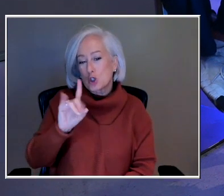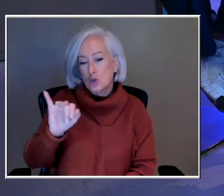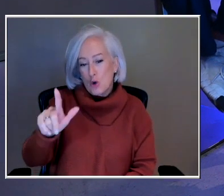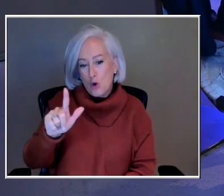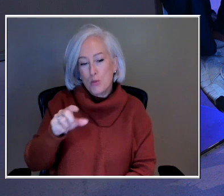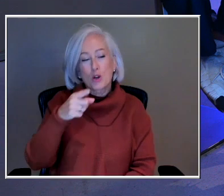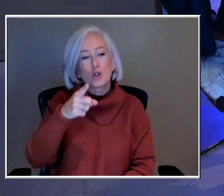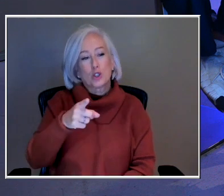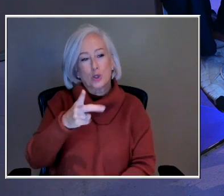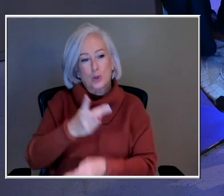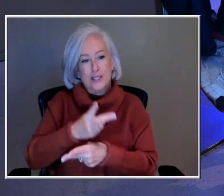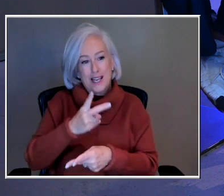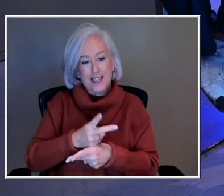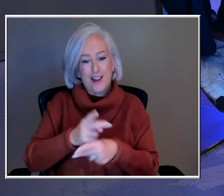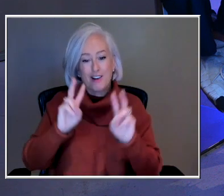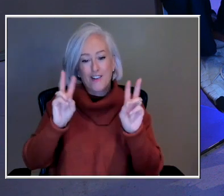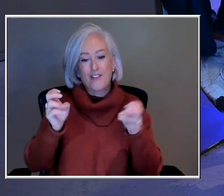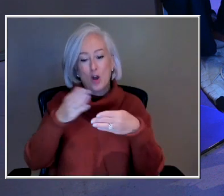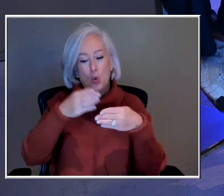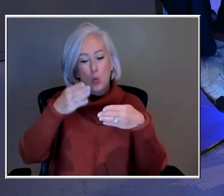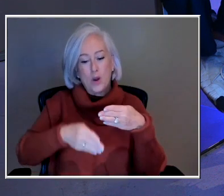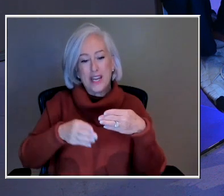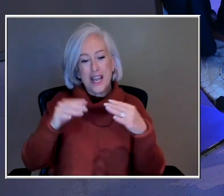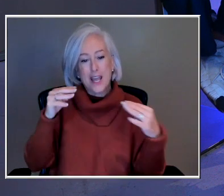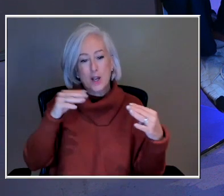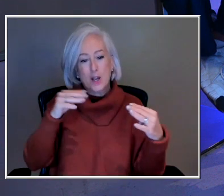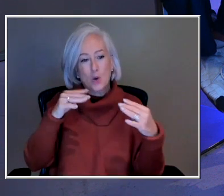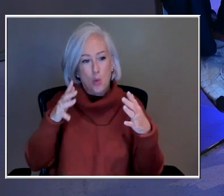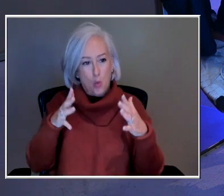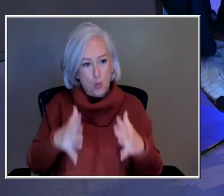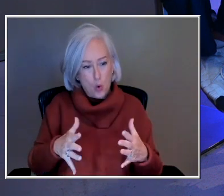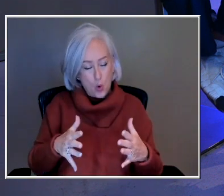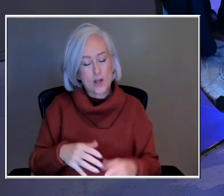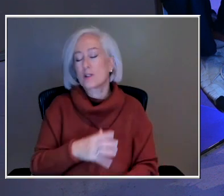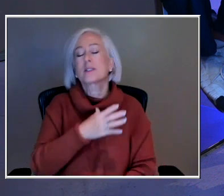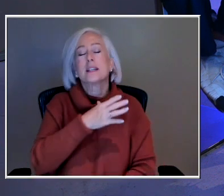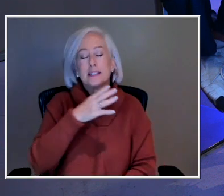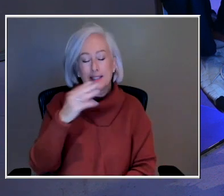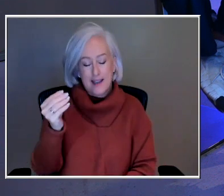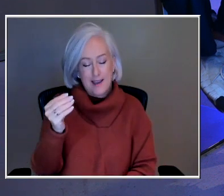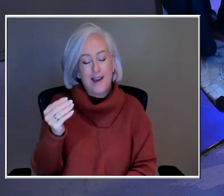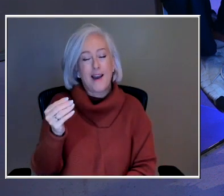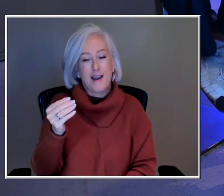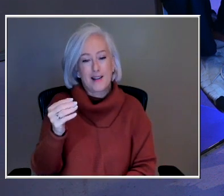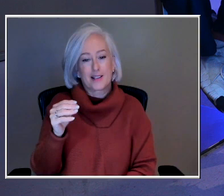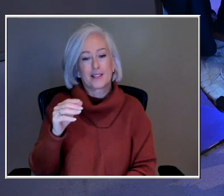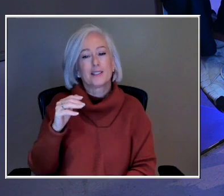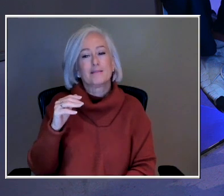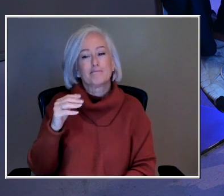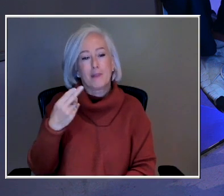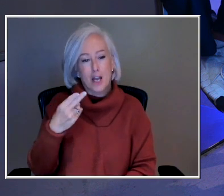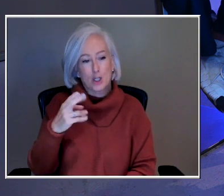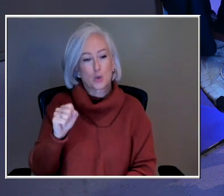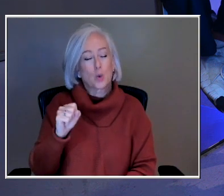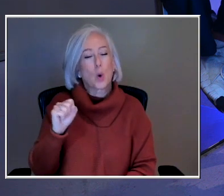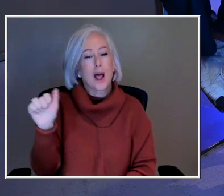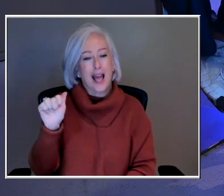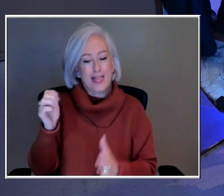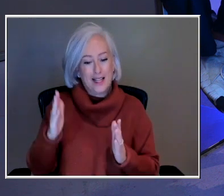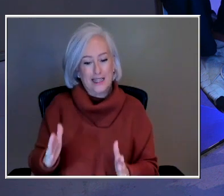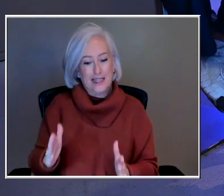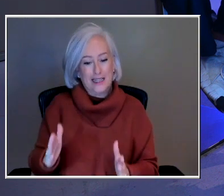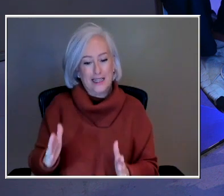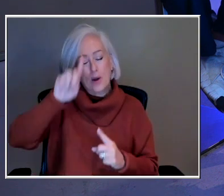school athletes, the pros, the Kansas City Chiefs. But Dr. Vopat mentioned it when we talk about the mental aspect of it, and something I feel like we are making